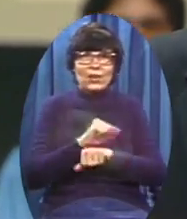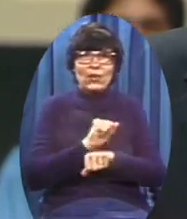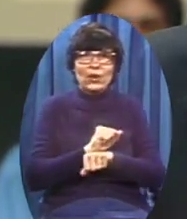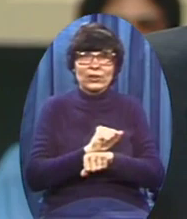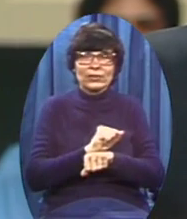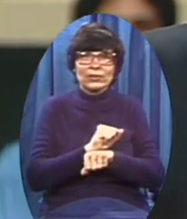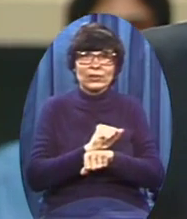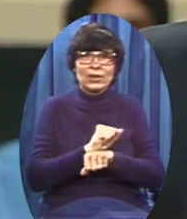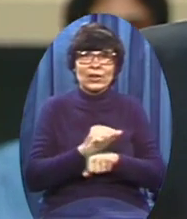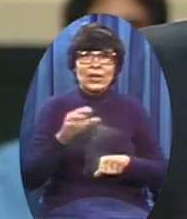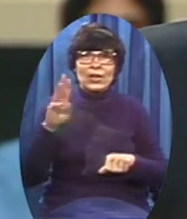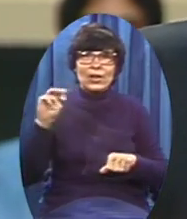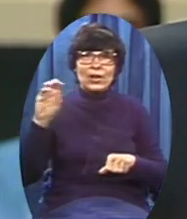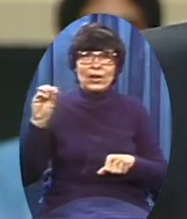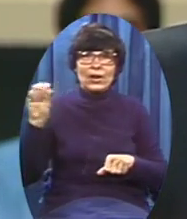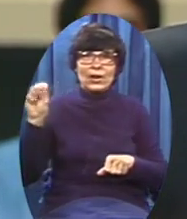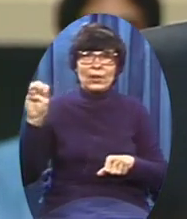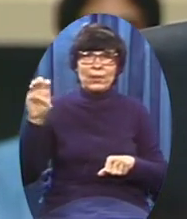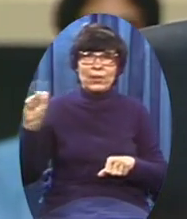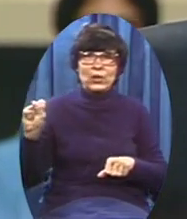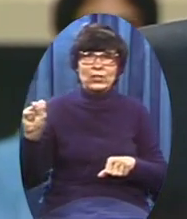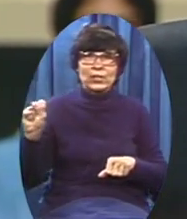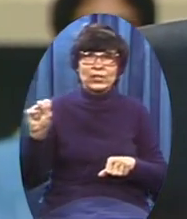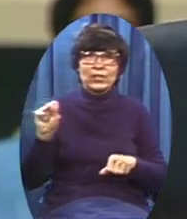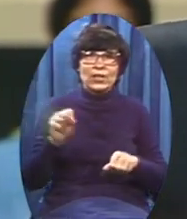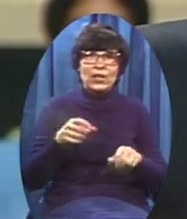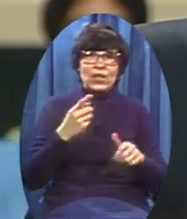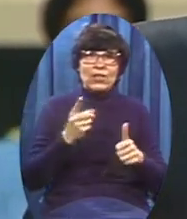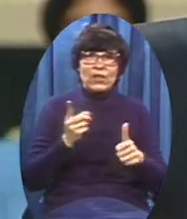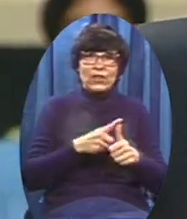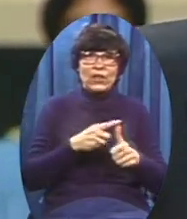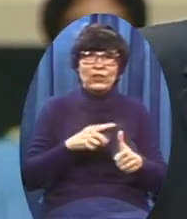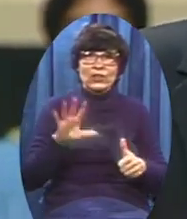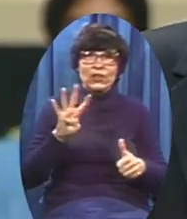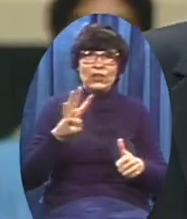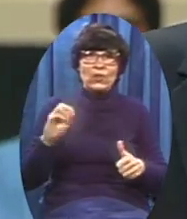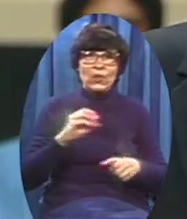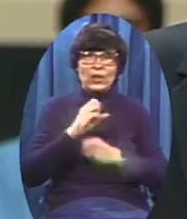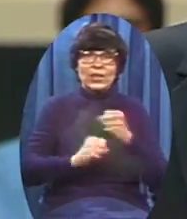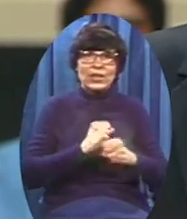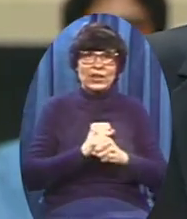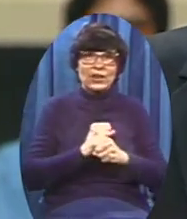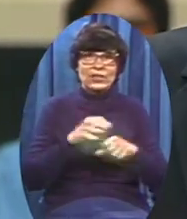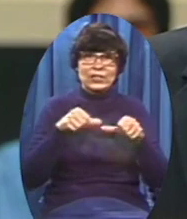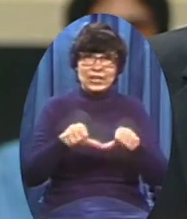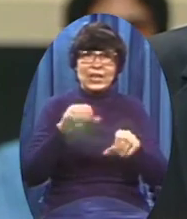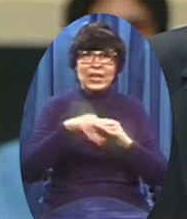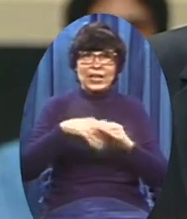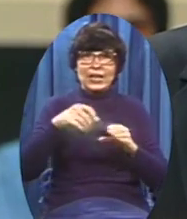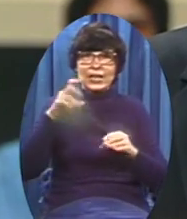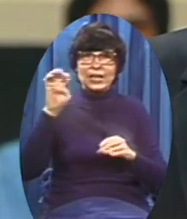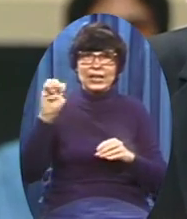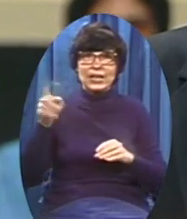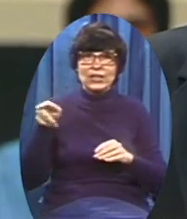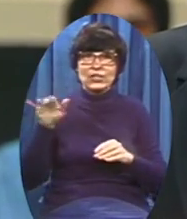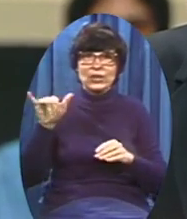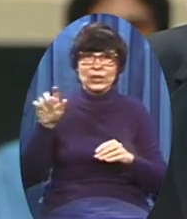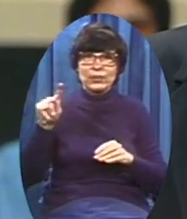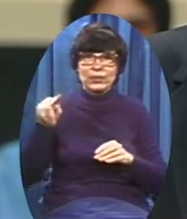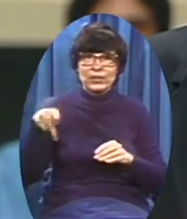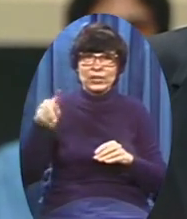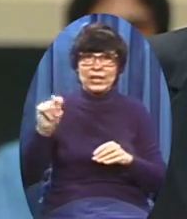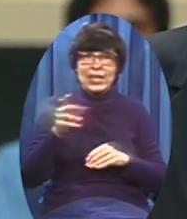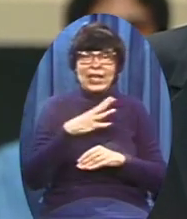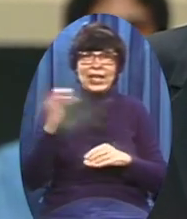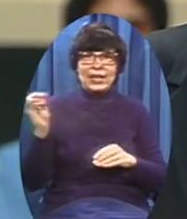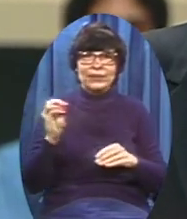life, he spent it down there in Egypt learning all of the Egyptian ways. And then the next 40 years, he spent it trying to please his wife and his